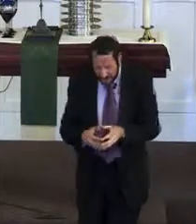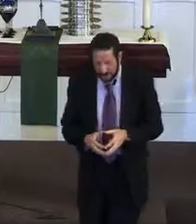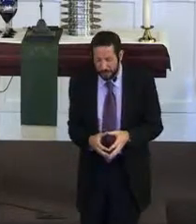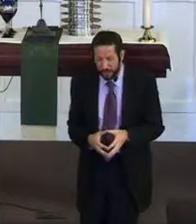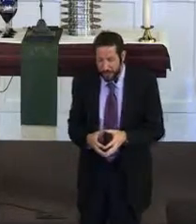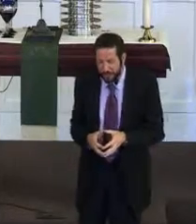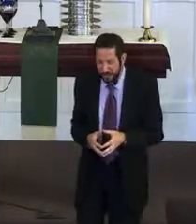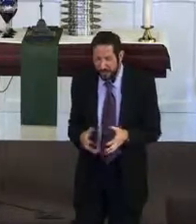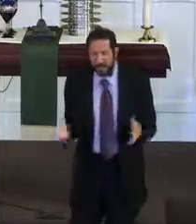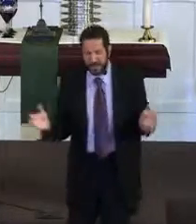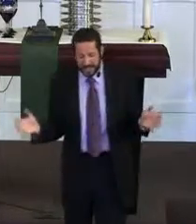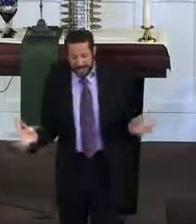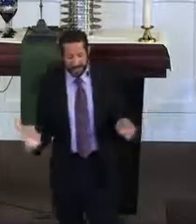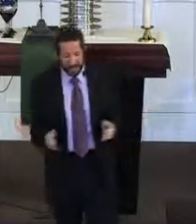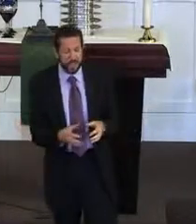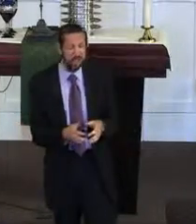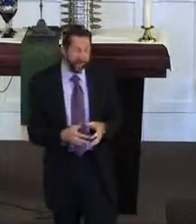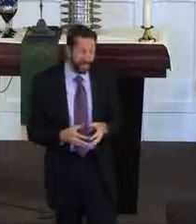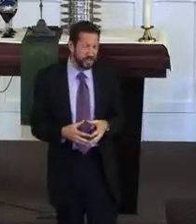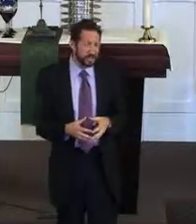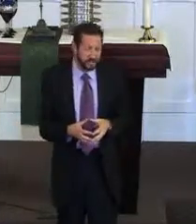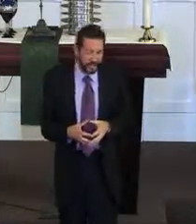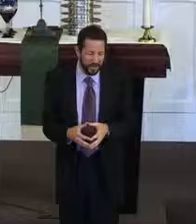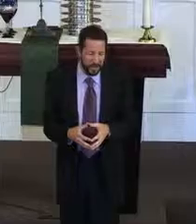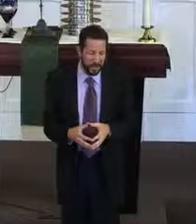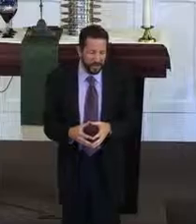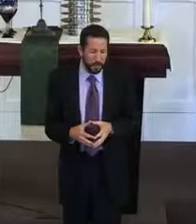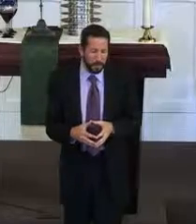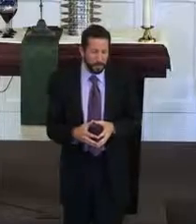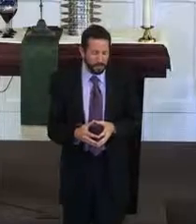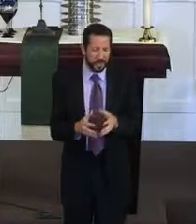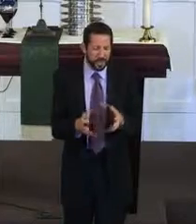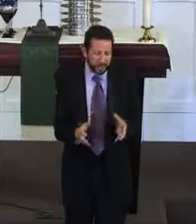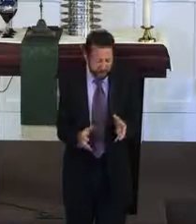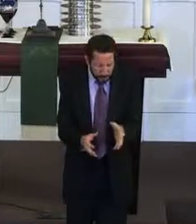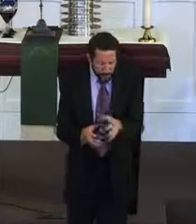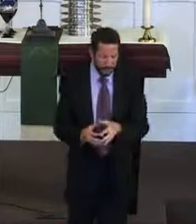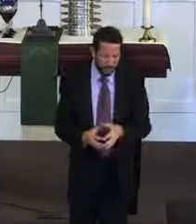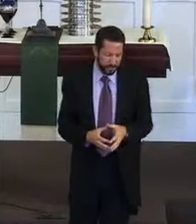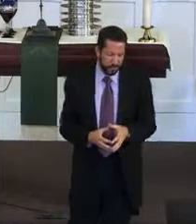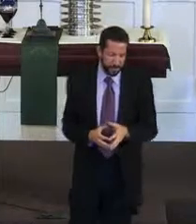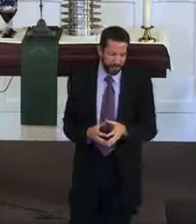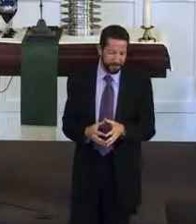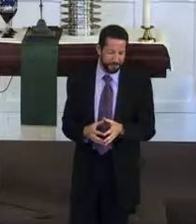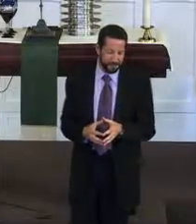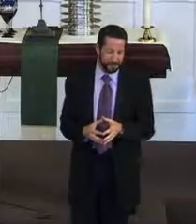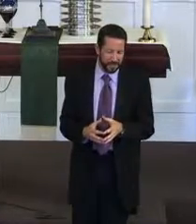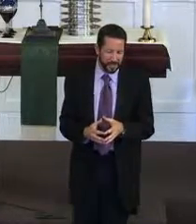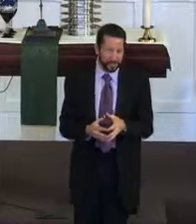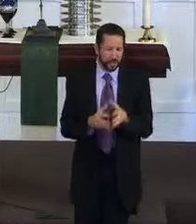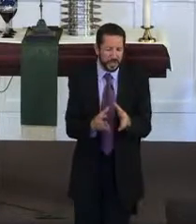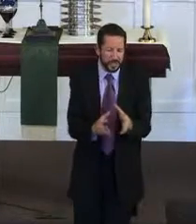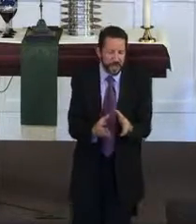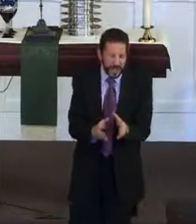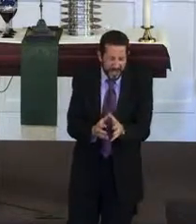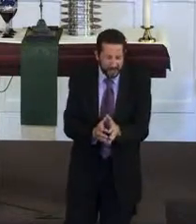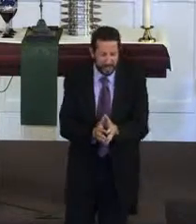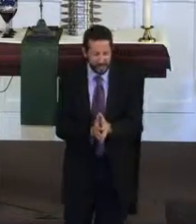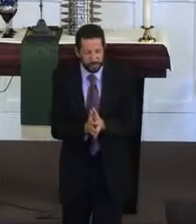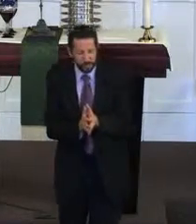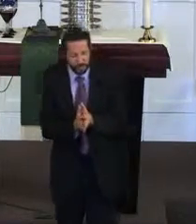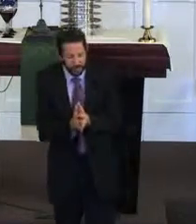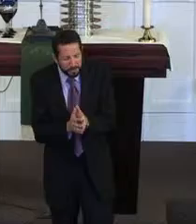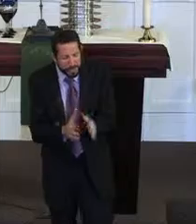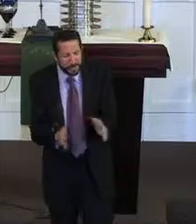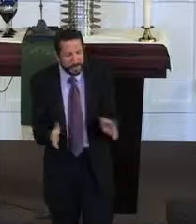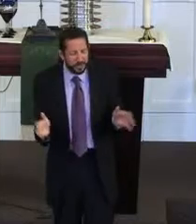God, we're so thankful that you have called us into this sheep pen this morning. You've called us to be your people this morning, that you've called us by our names